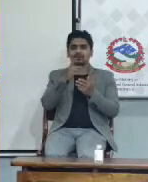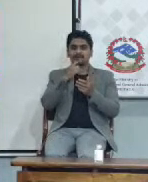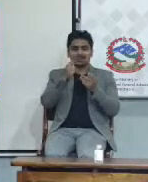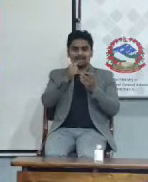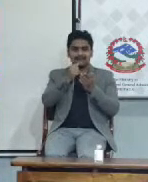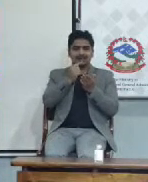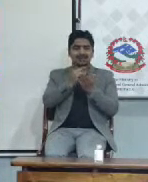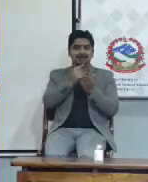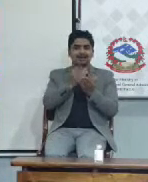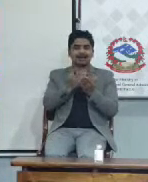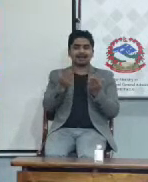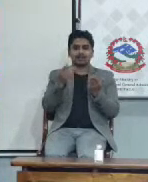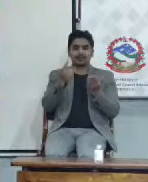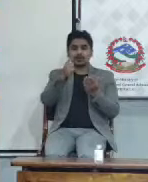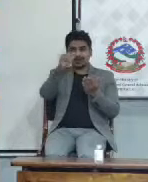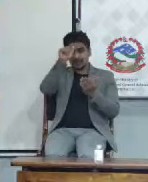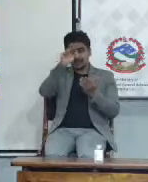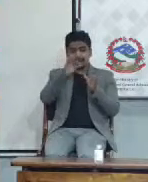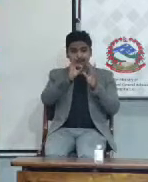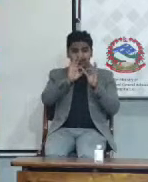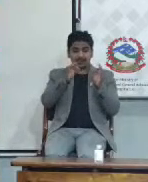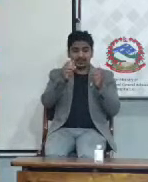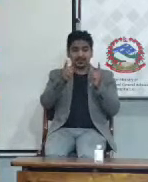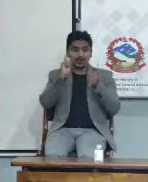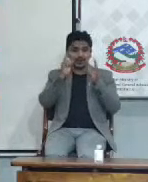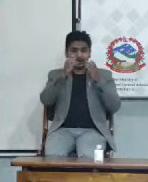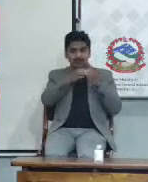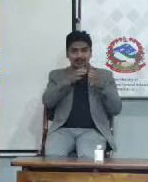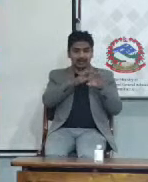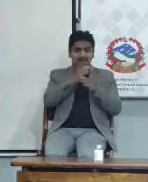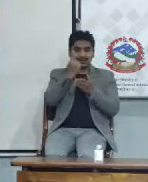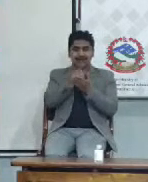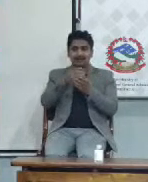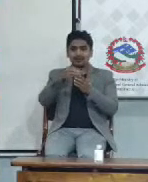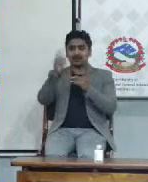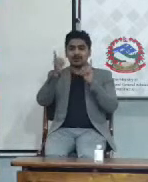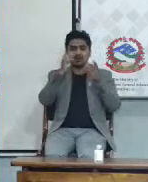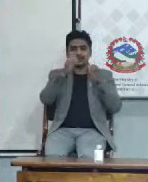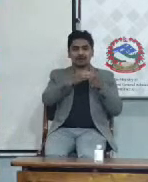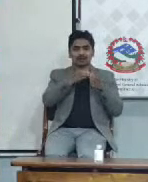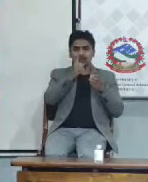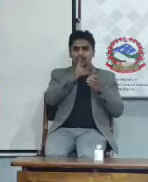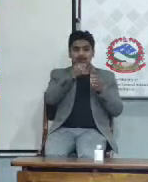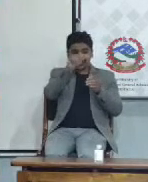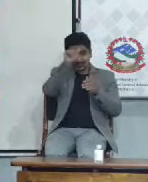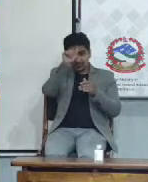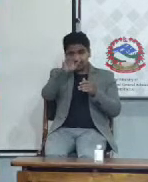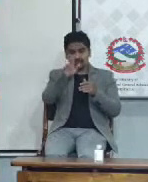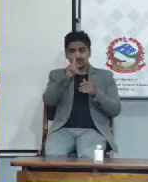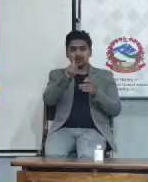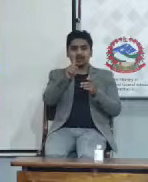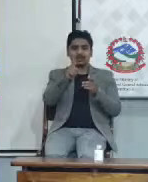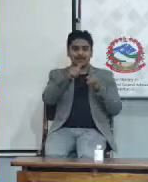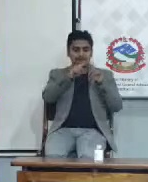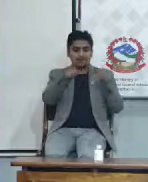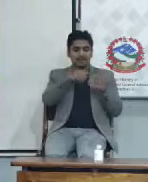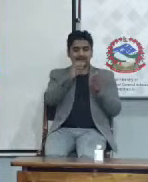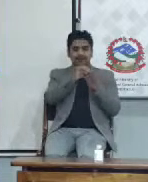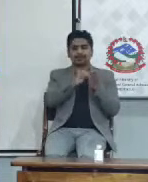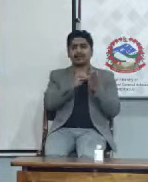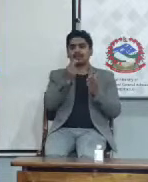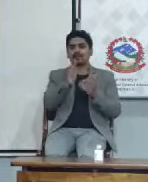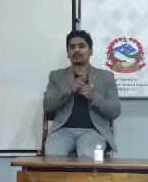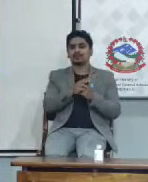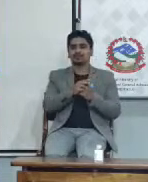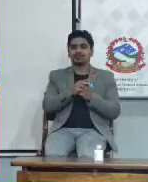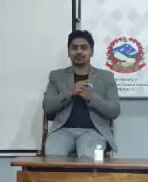The same information was kept in a same page. Which media is effective? Local media